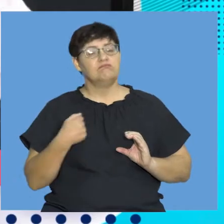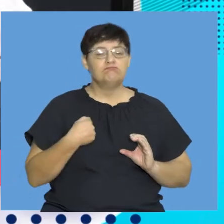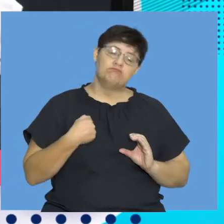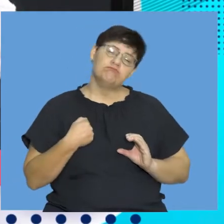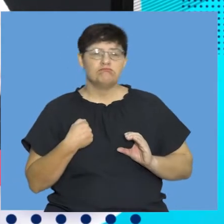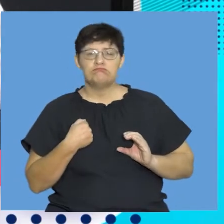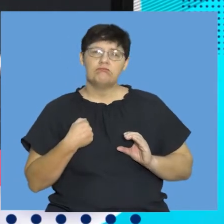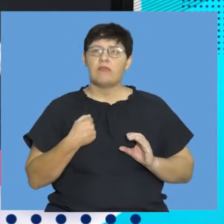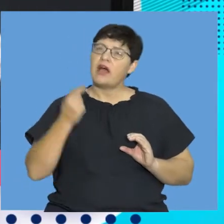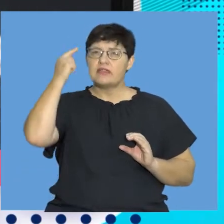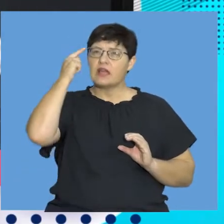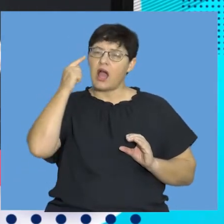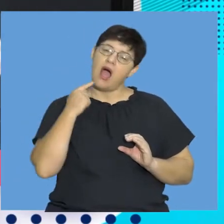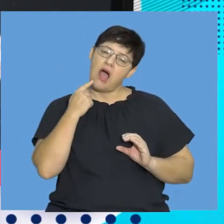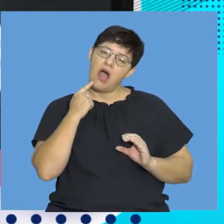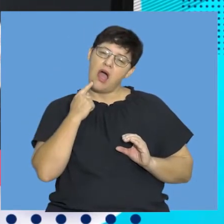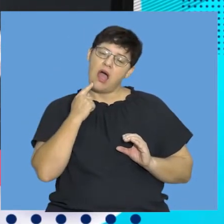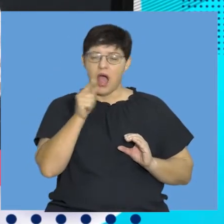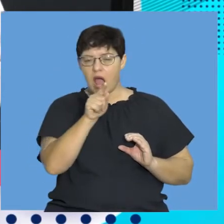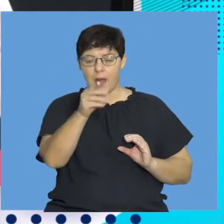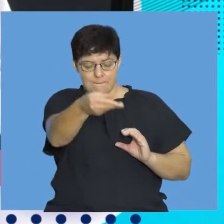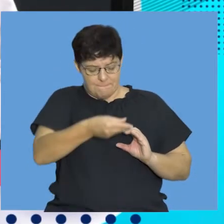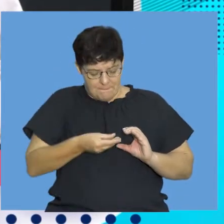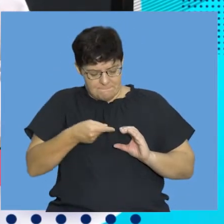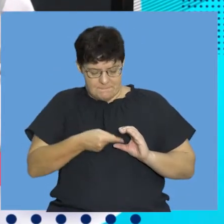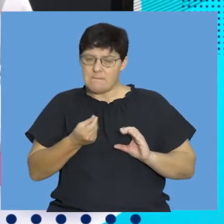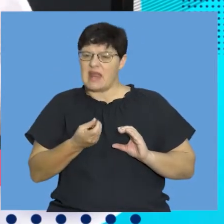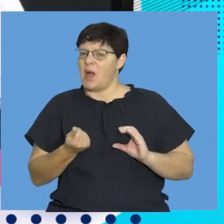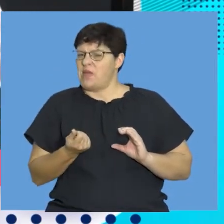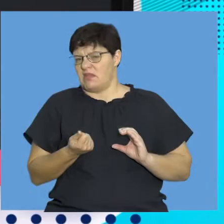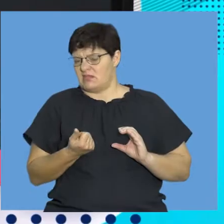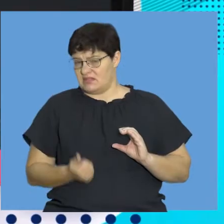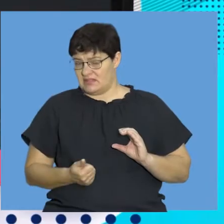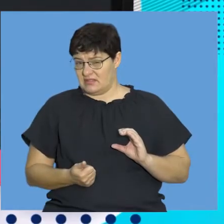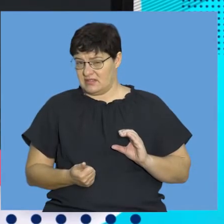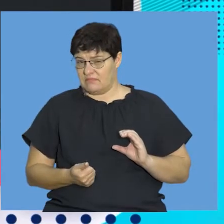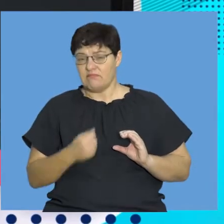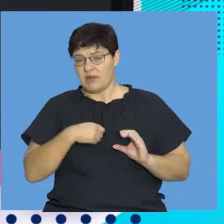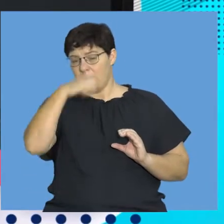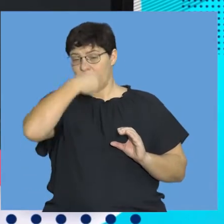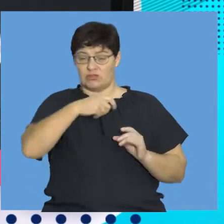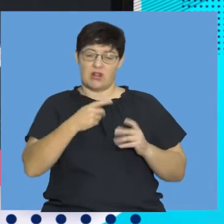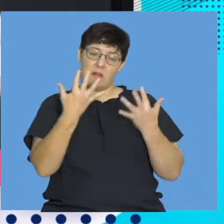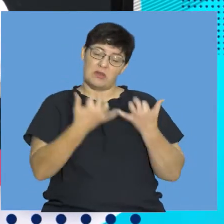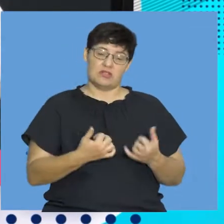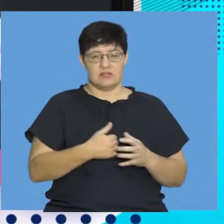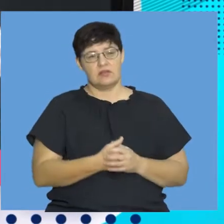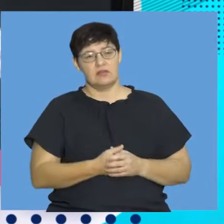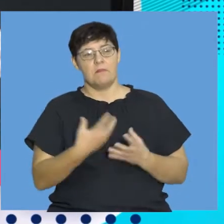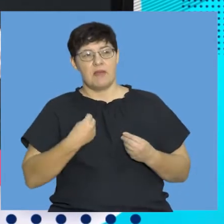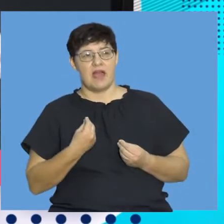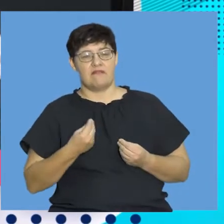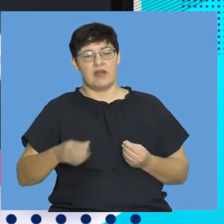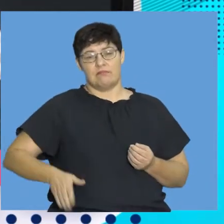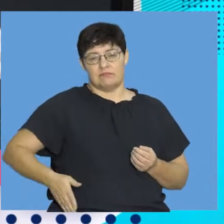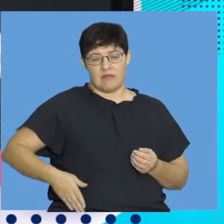projected receipts? Okay? So you plan and say, okay, if you're looking at your personal budget and say, okay, fine, I'm getting an allowance from